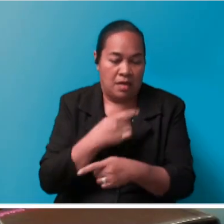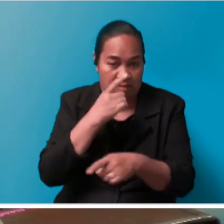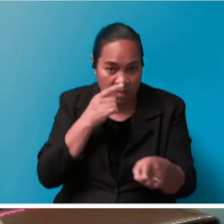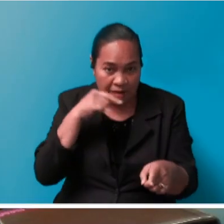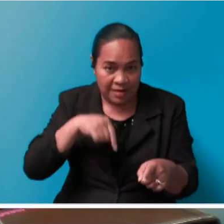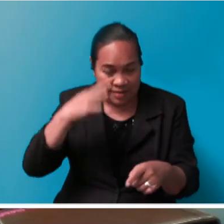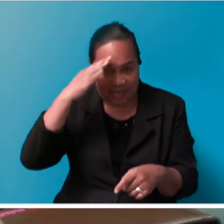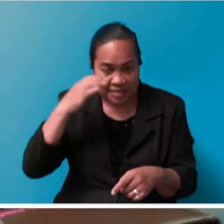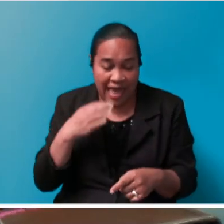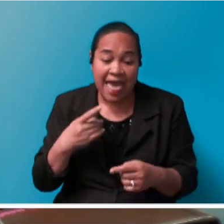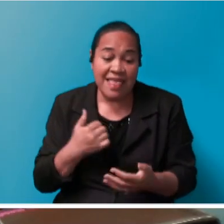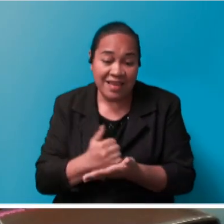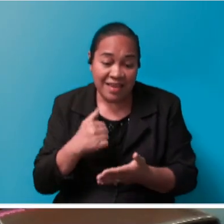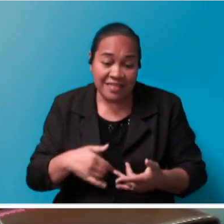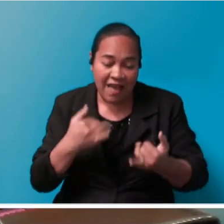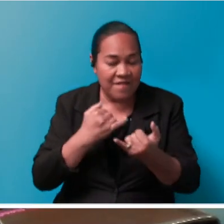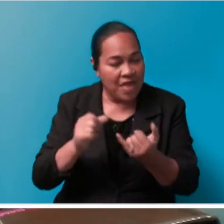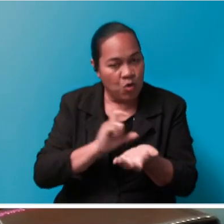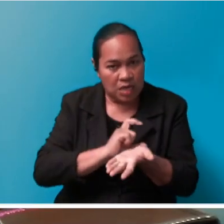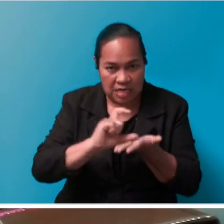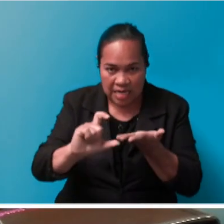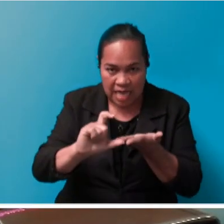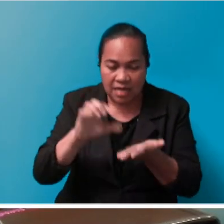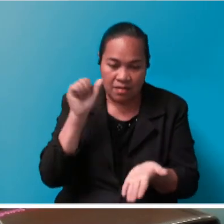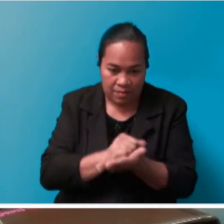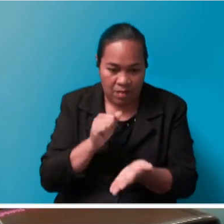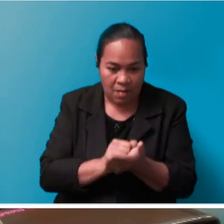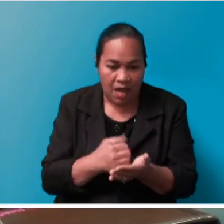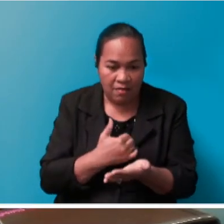and the figures are very clear. The official figures are very clear. Thank you, Mr. Speaker, sir.